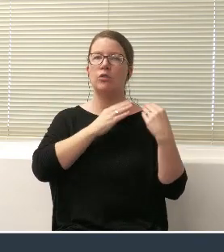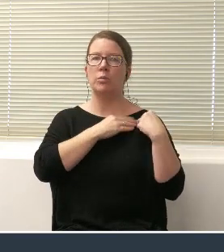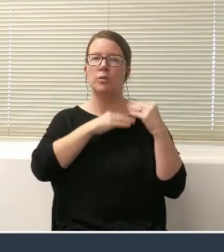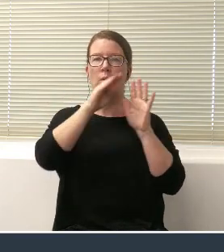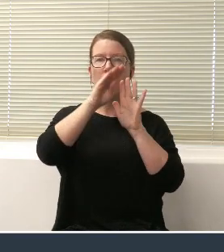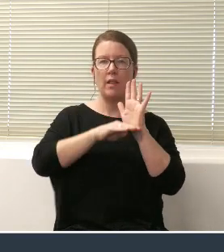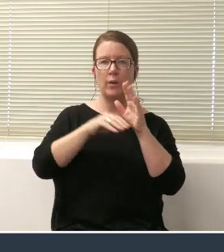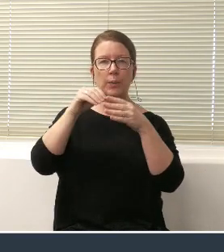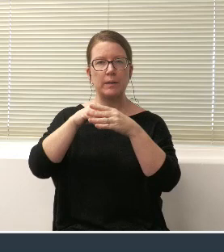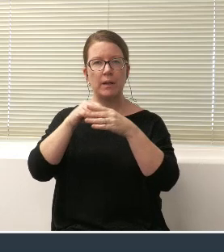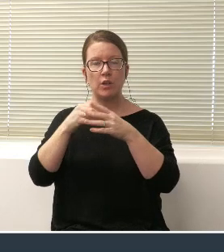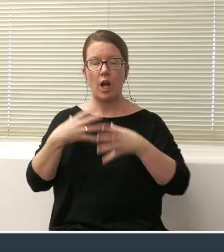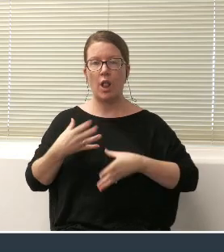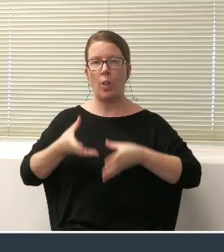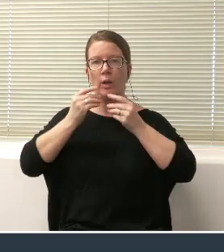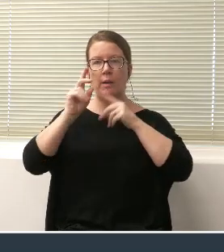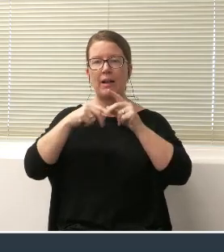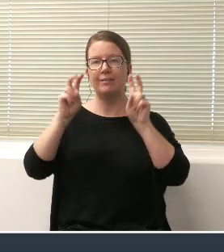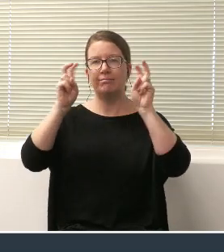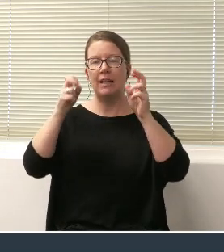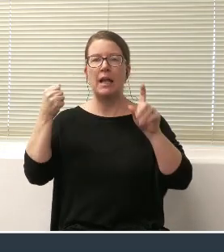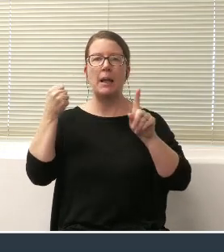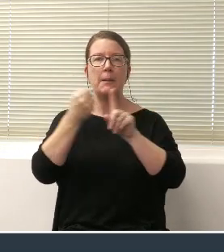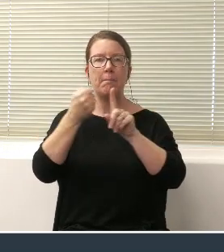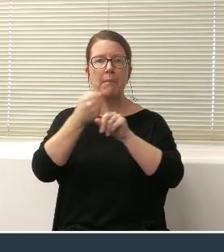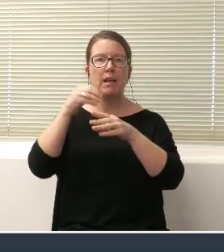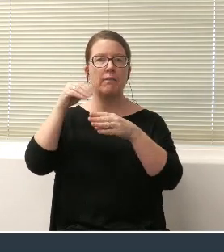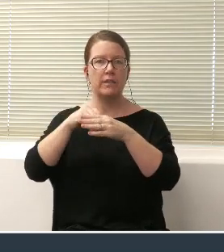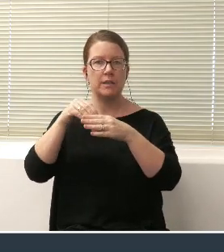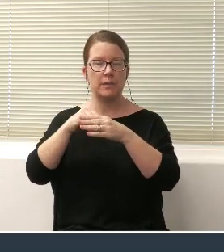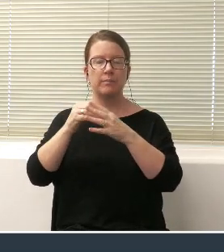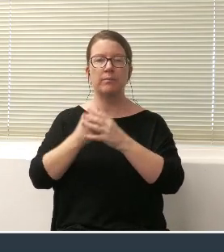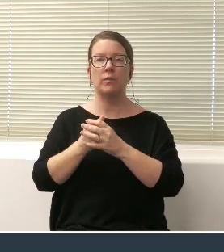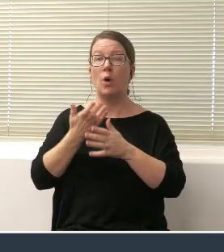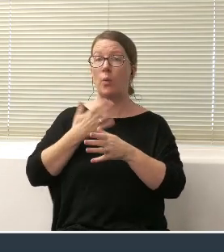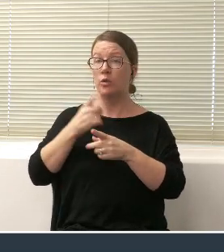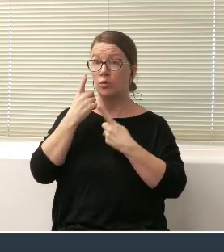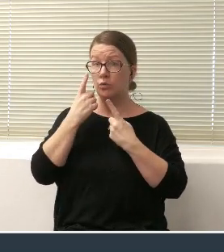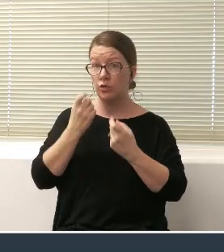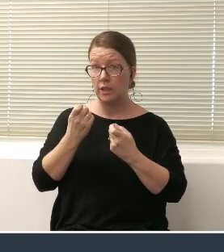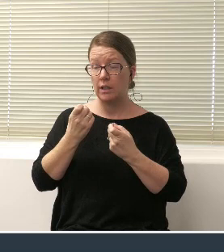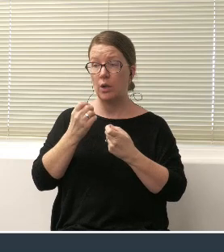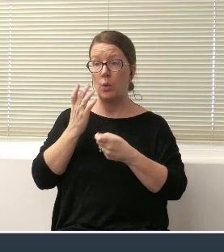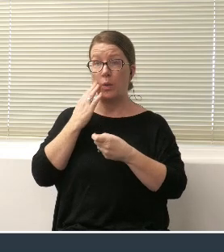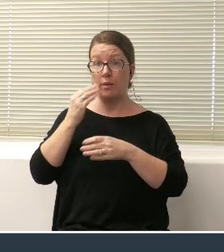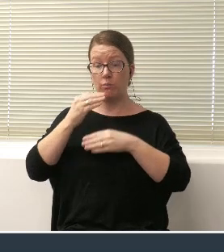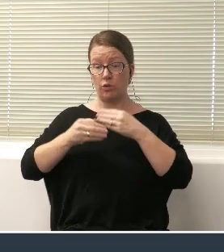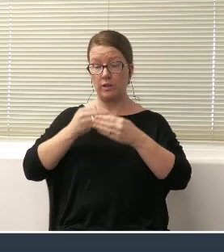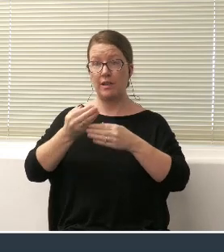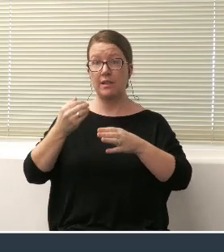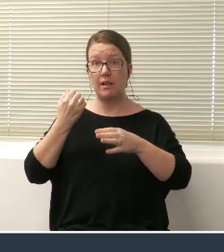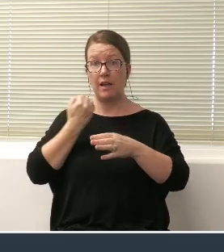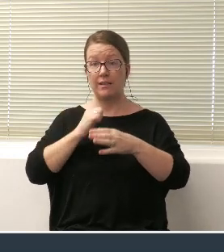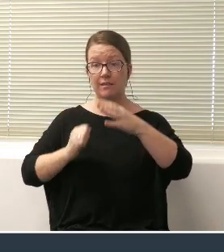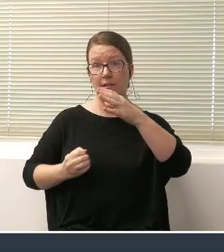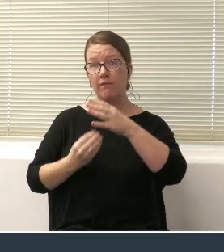about impact investment, which was really exciting. Just checking that within the process of us developing this, that would